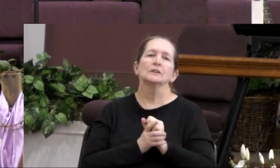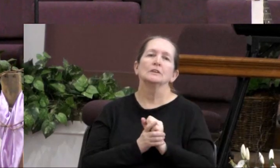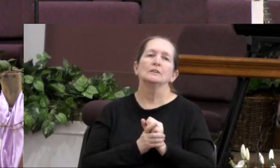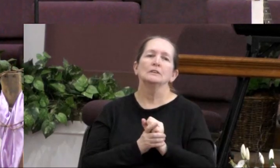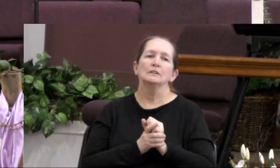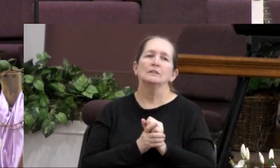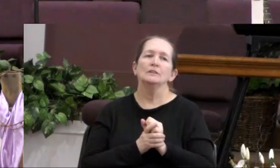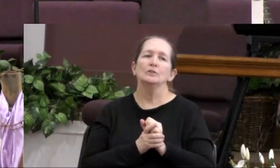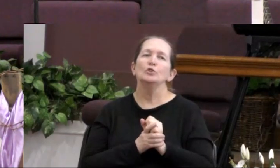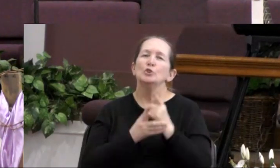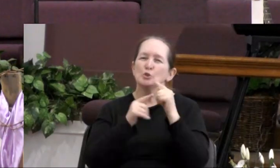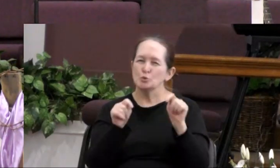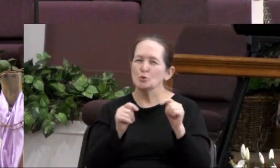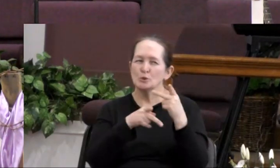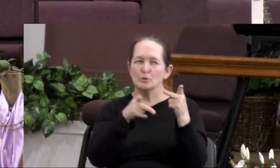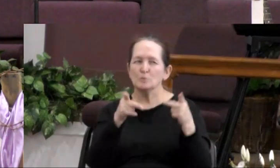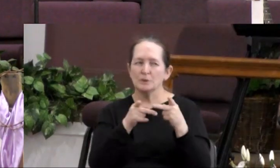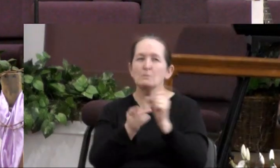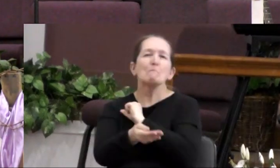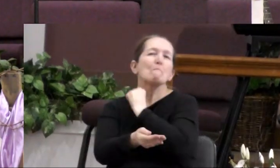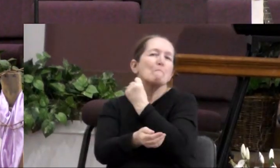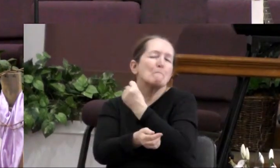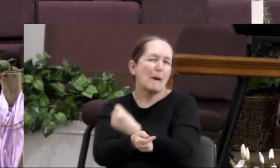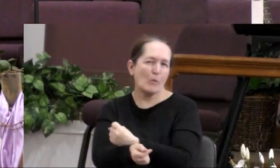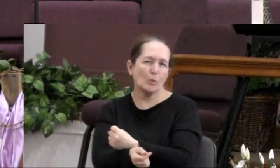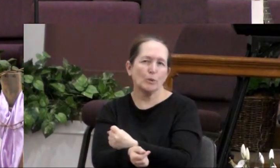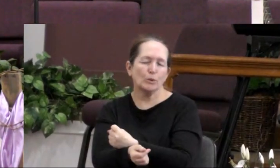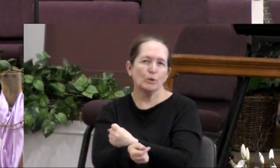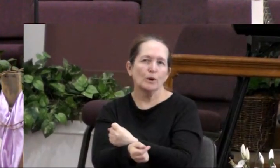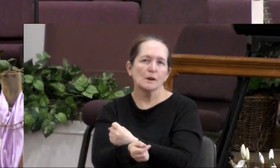were striving for position and power.